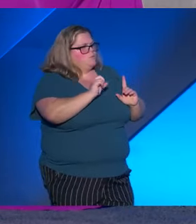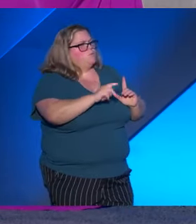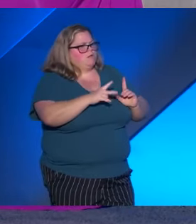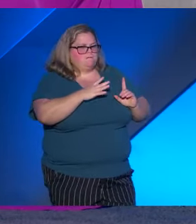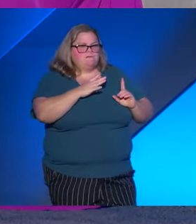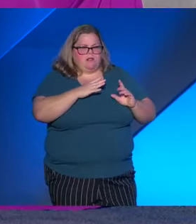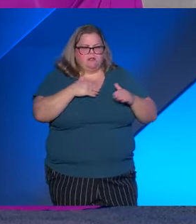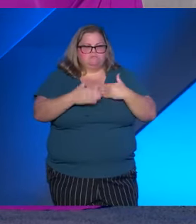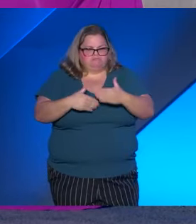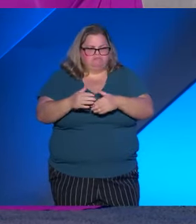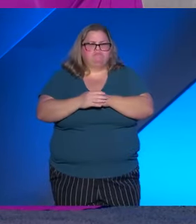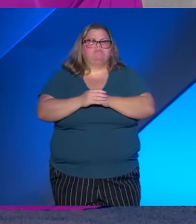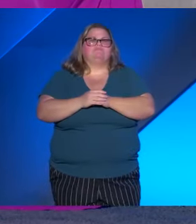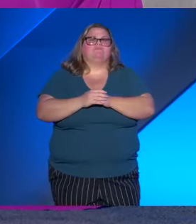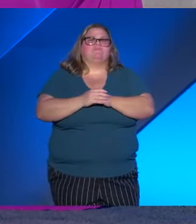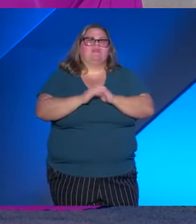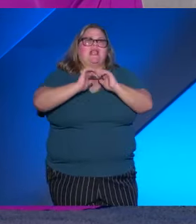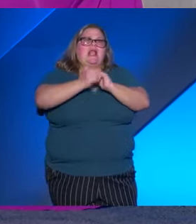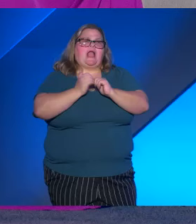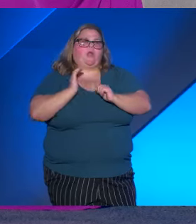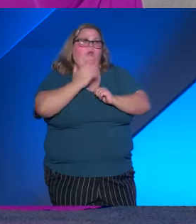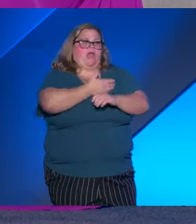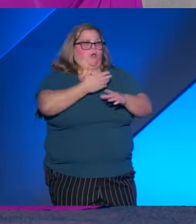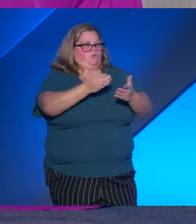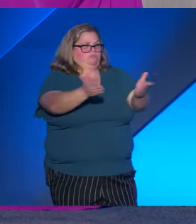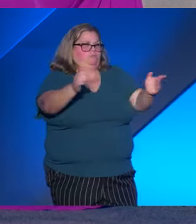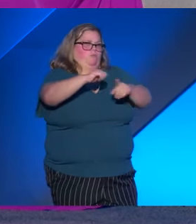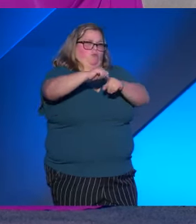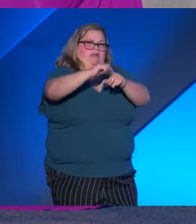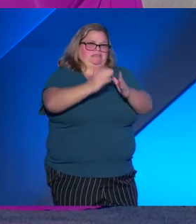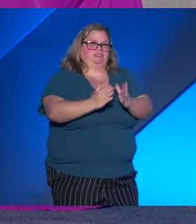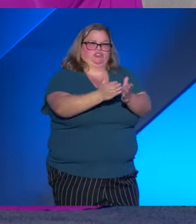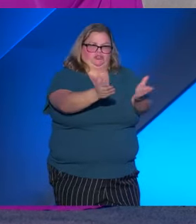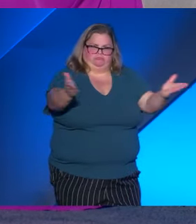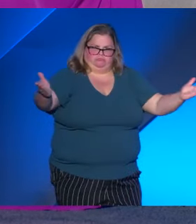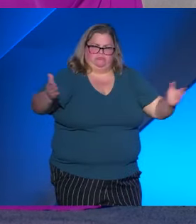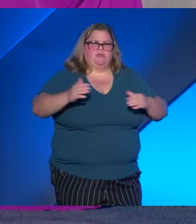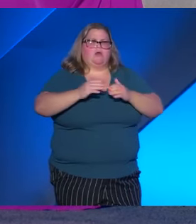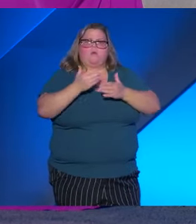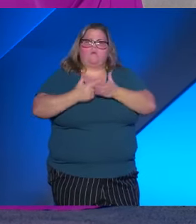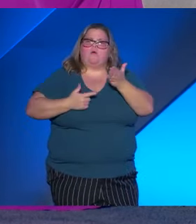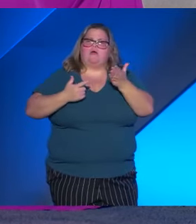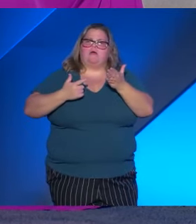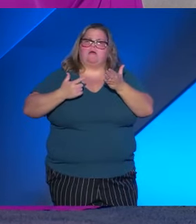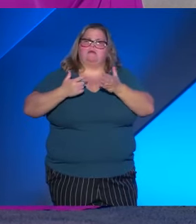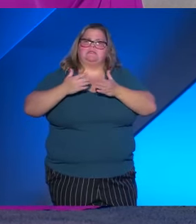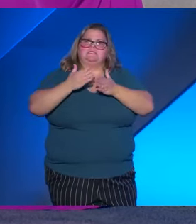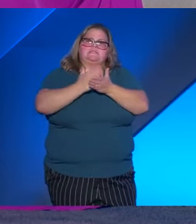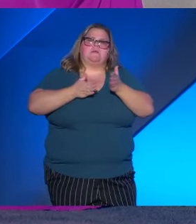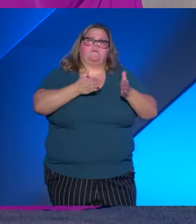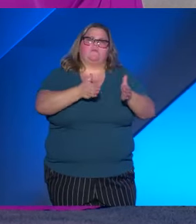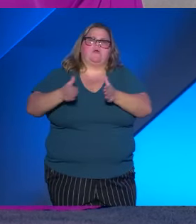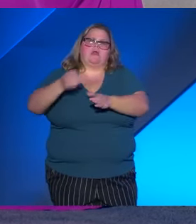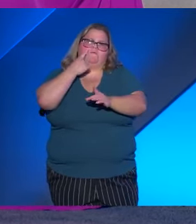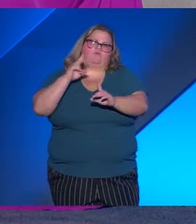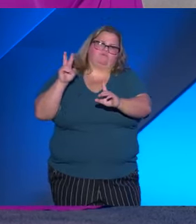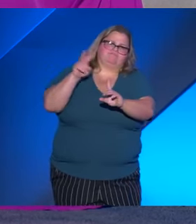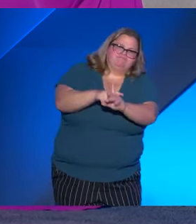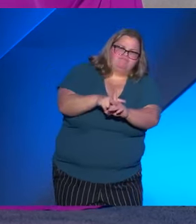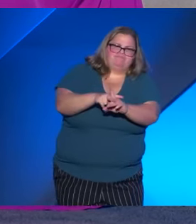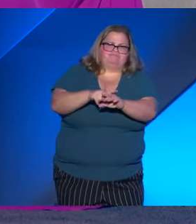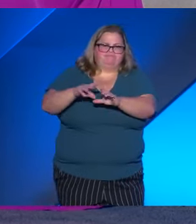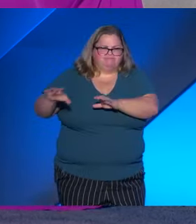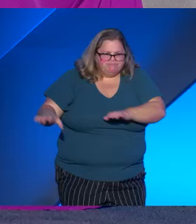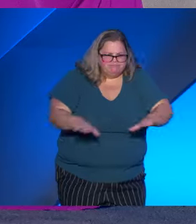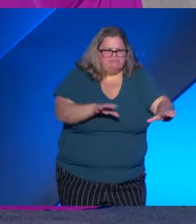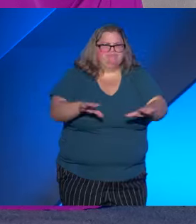can our practitioners in the room, what are some practical steps that folks in the room can do to foster